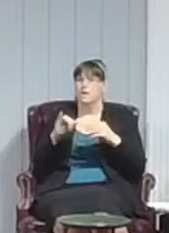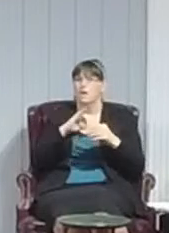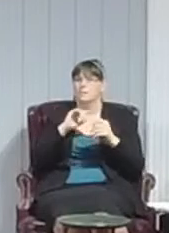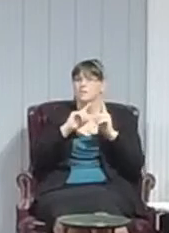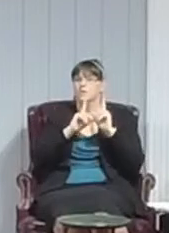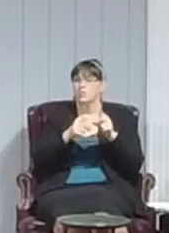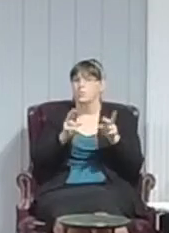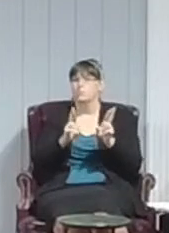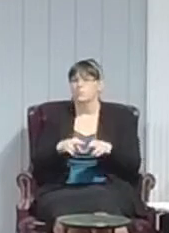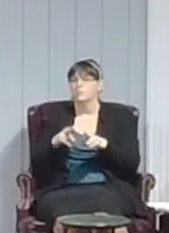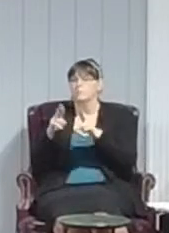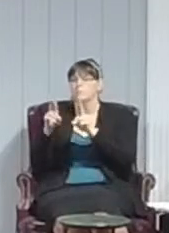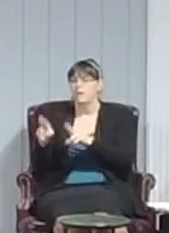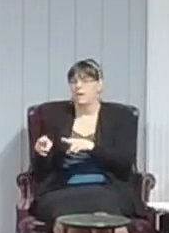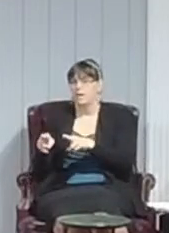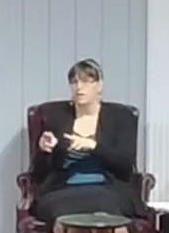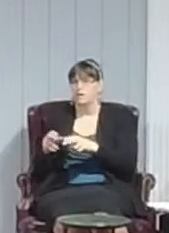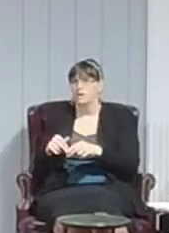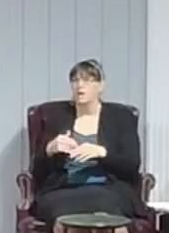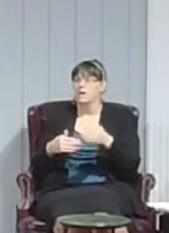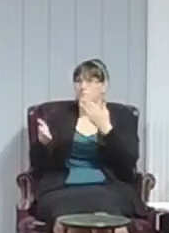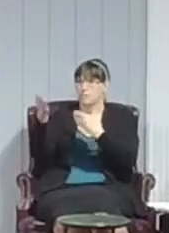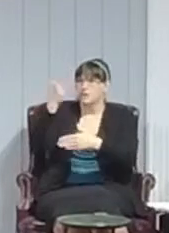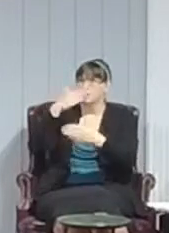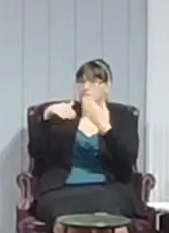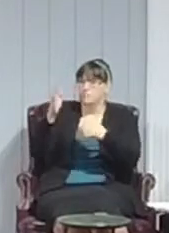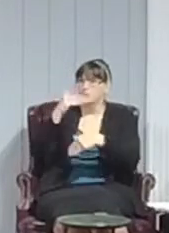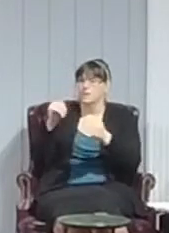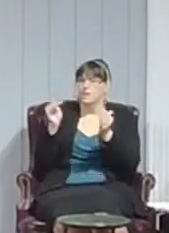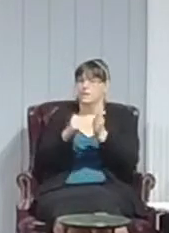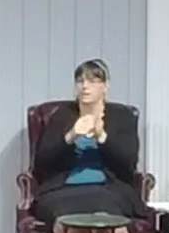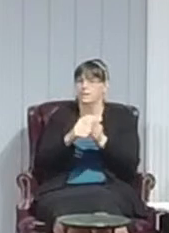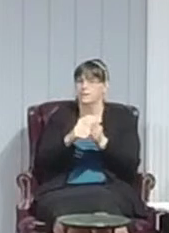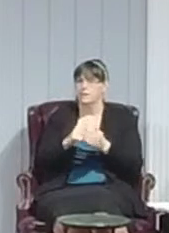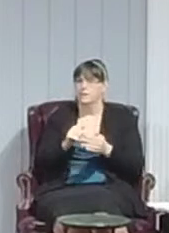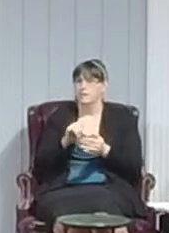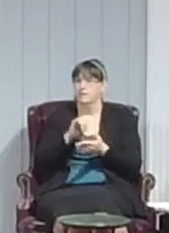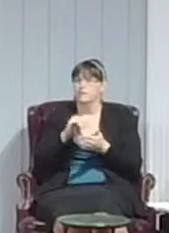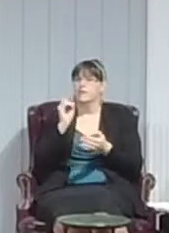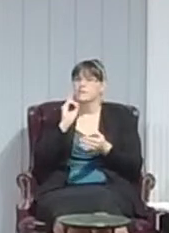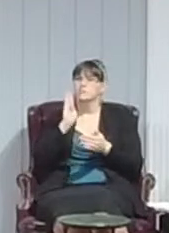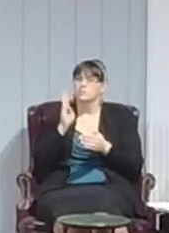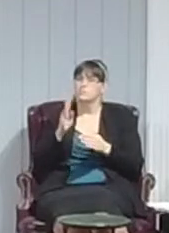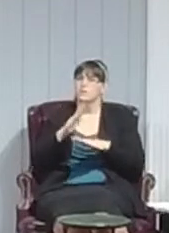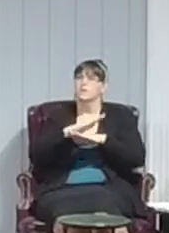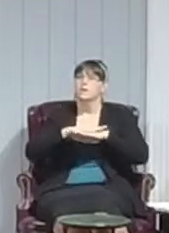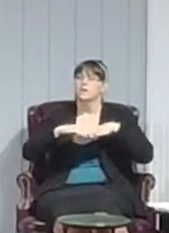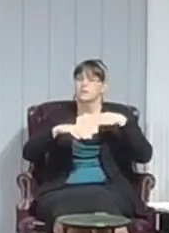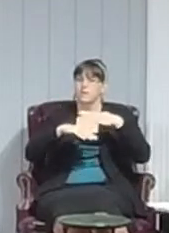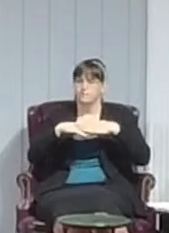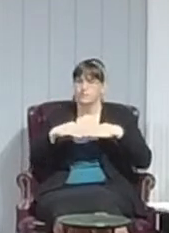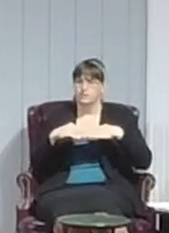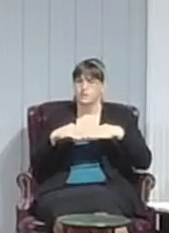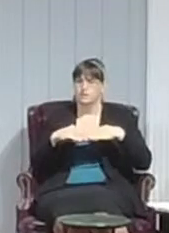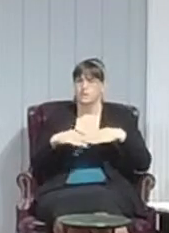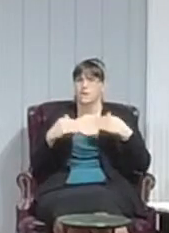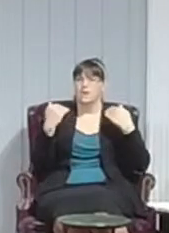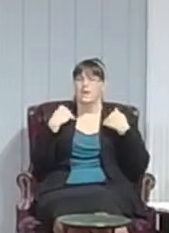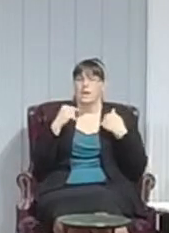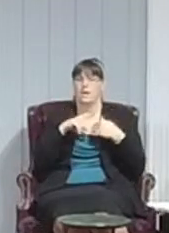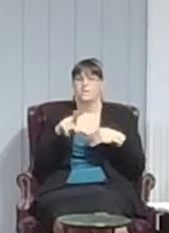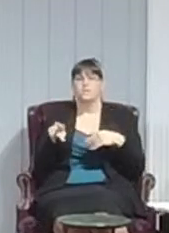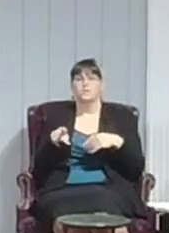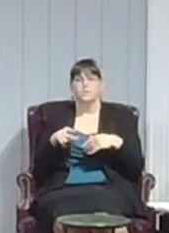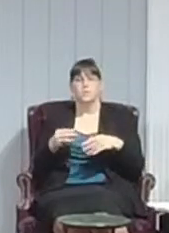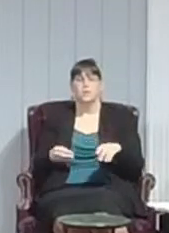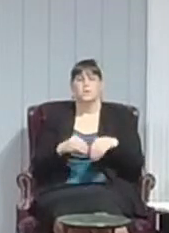a place for you, and then I'm going to come again." That ought to be comforting. Have you placed